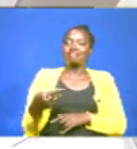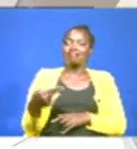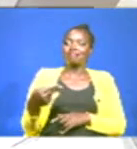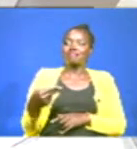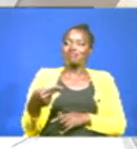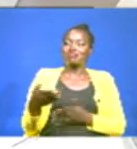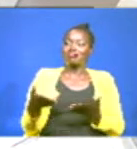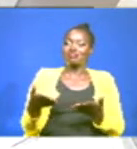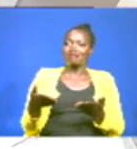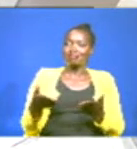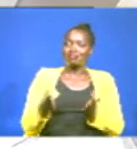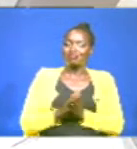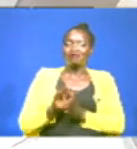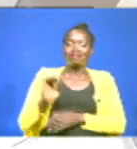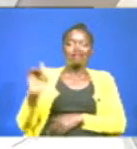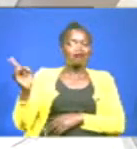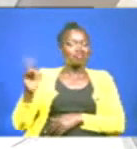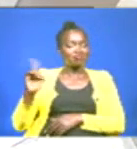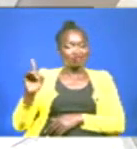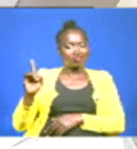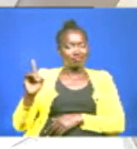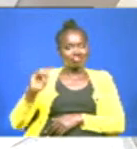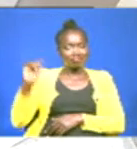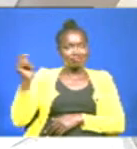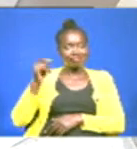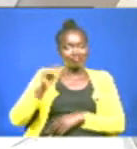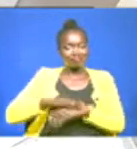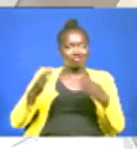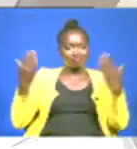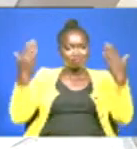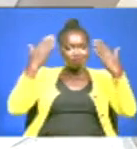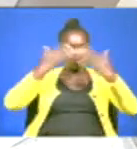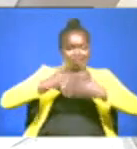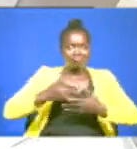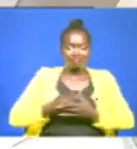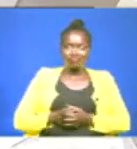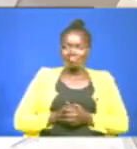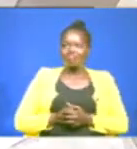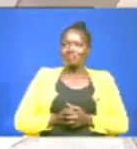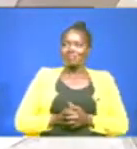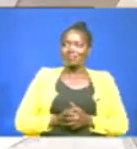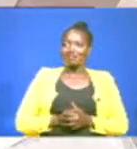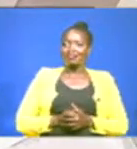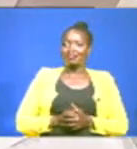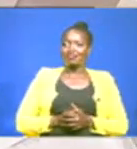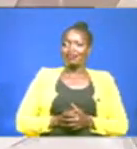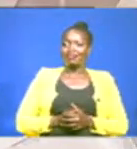In the capital city, Nairobi, Kenya. Good night and God bless you. God bless you.